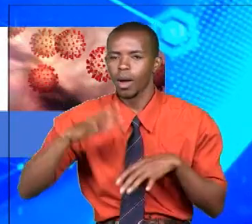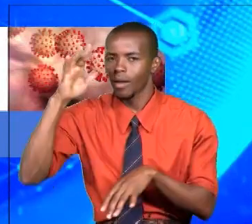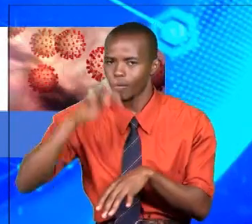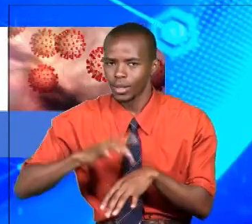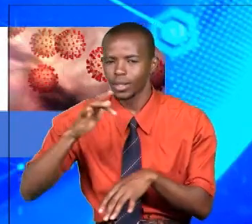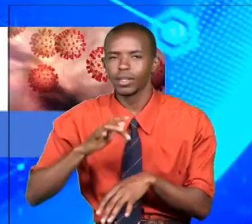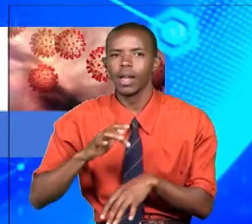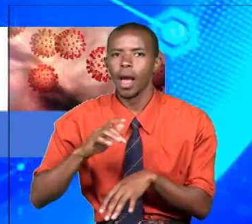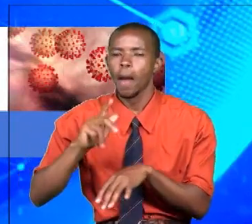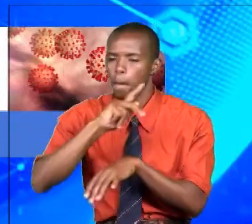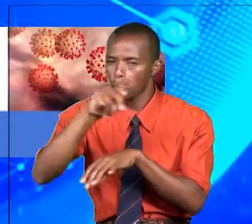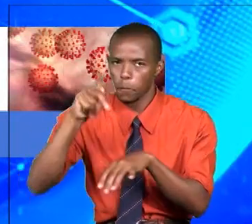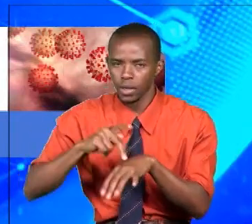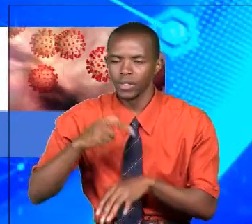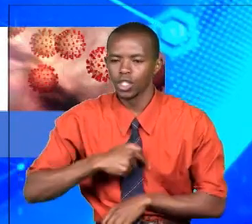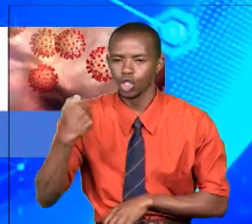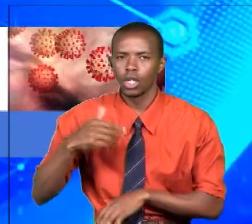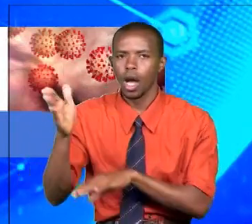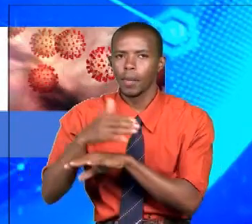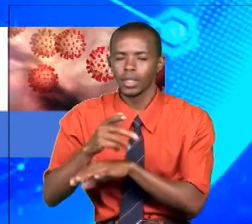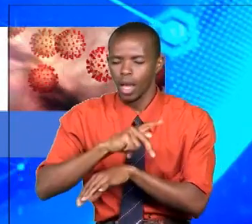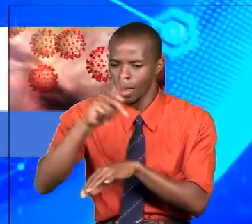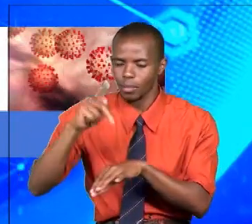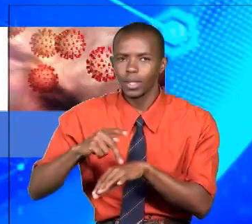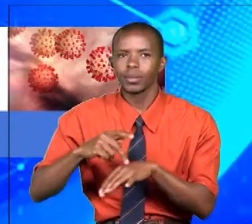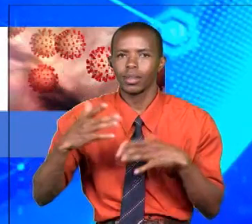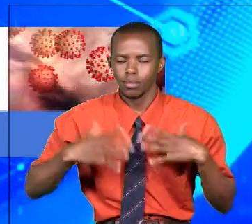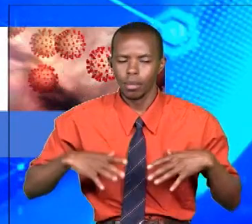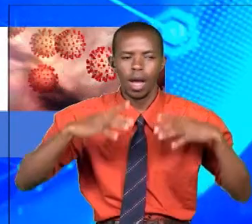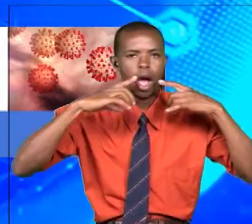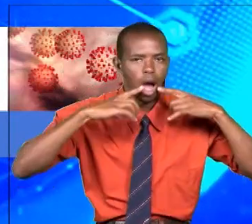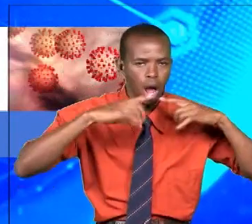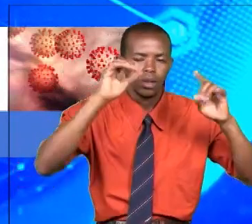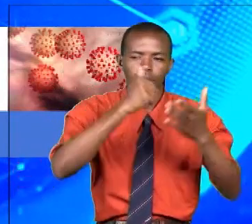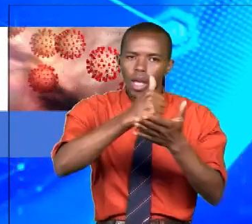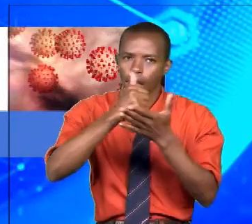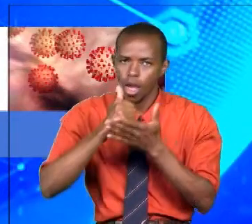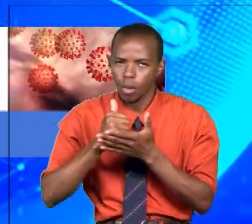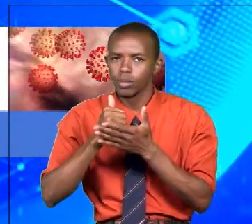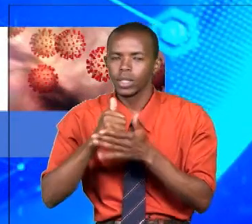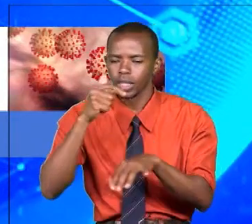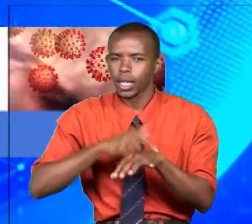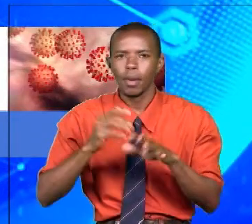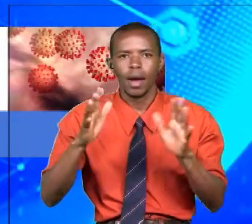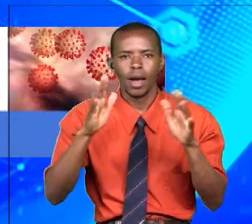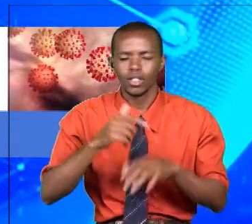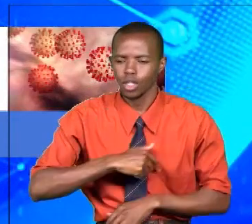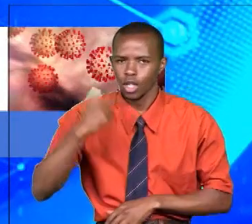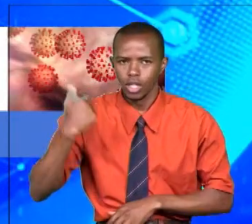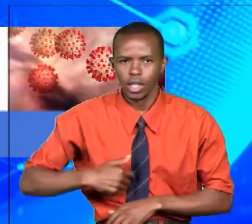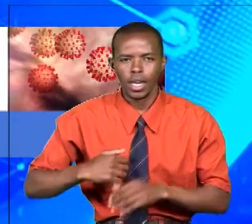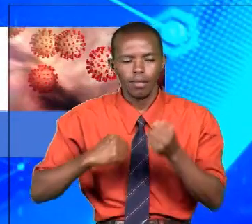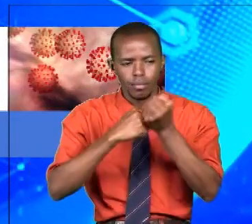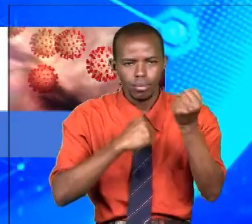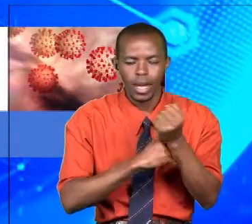in Philippines. Chinese ambassador to the Philippines, Huang Xing, announced their assistance on a handover ceremony, bringing China's total donations